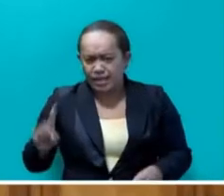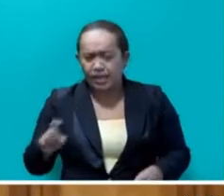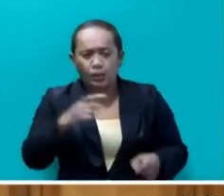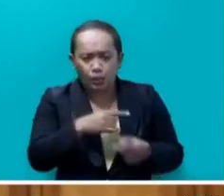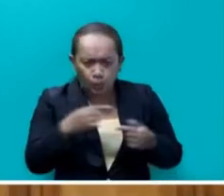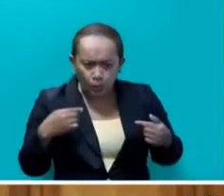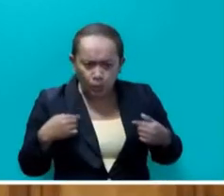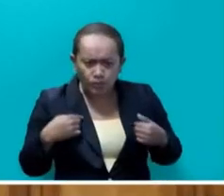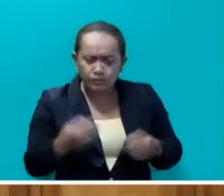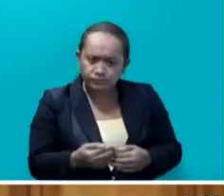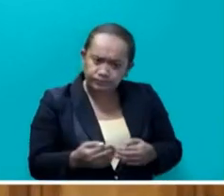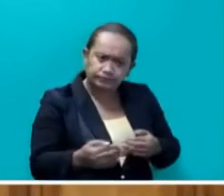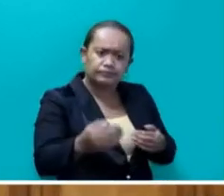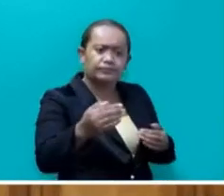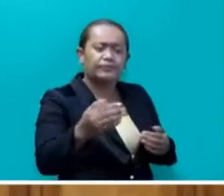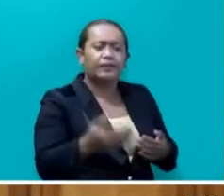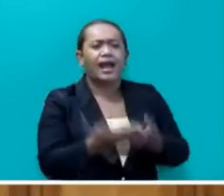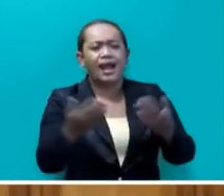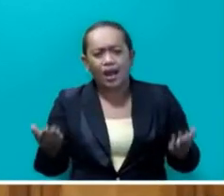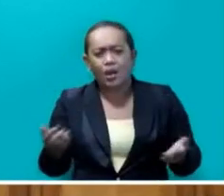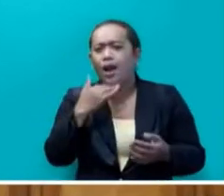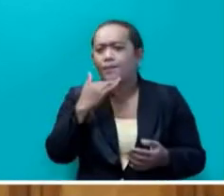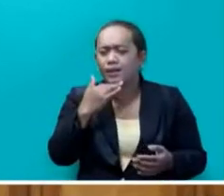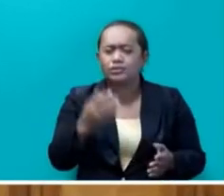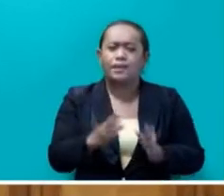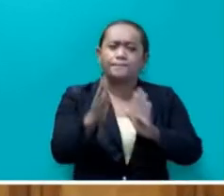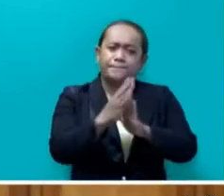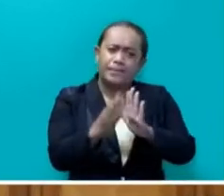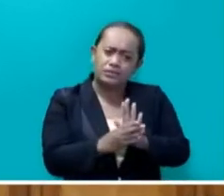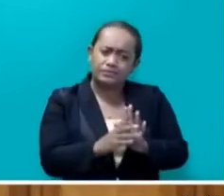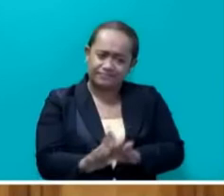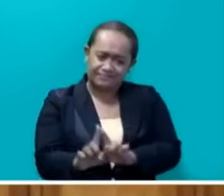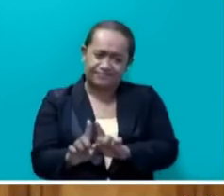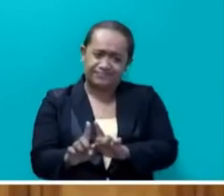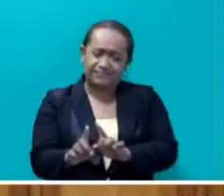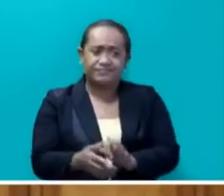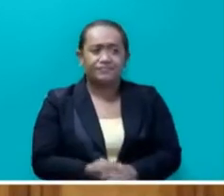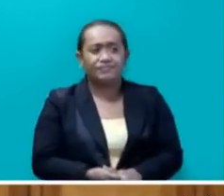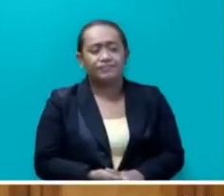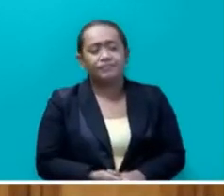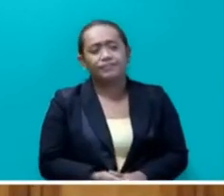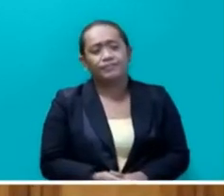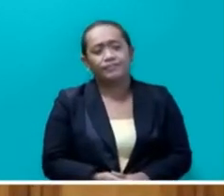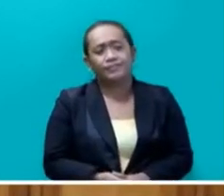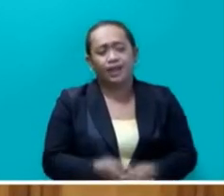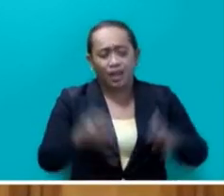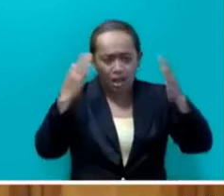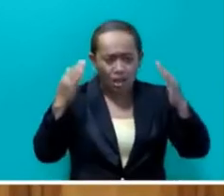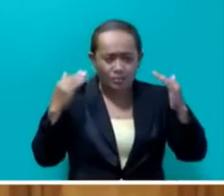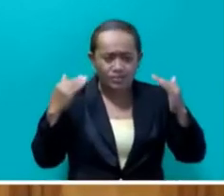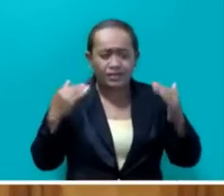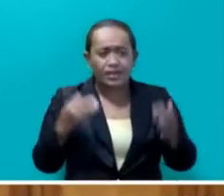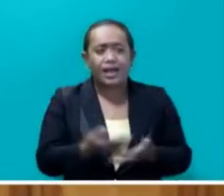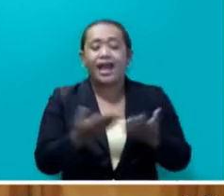We will determine how much it costs and budget accordingly. And there's such thing, Honorable Speaker, in business called